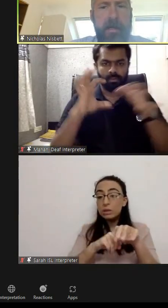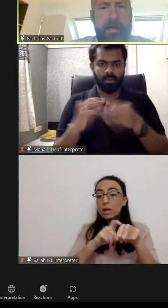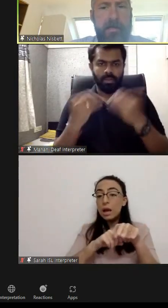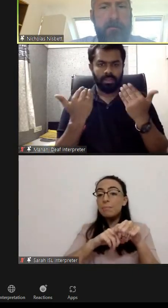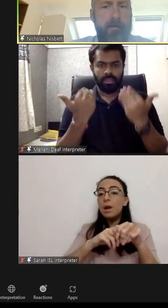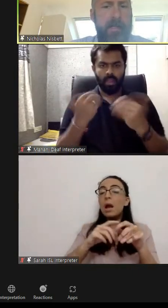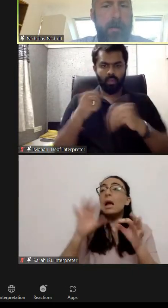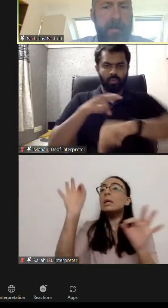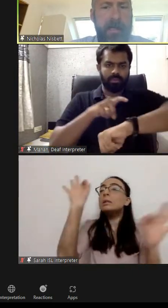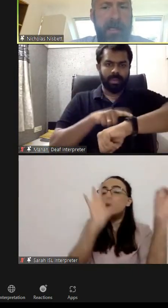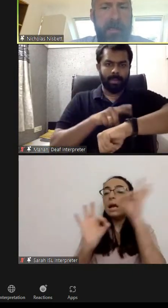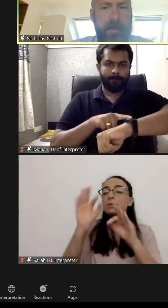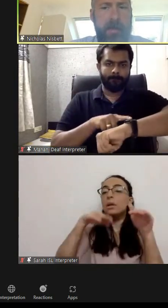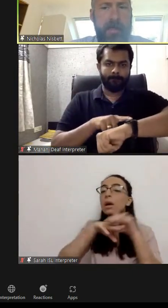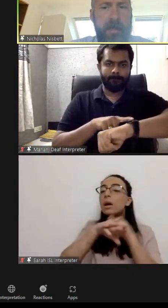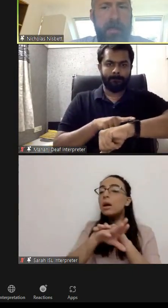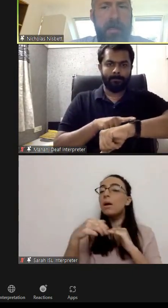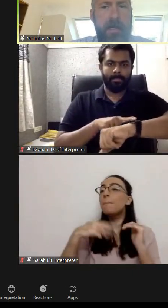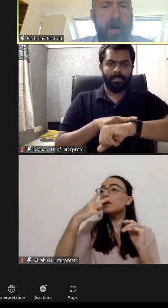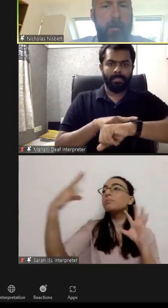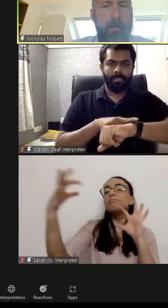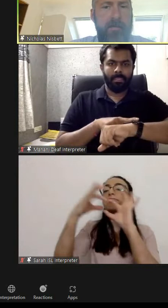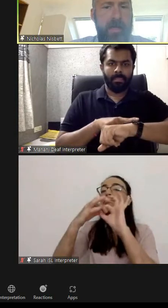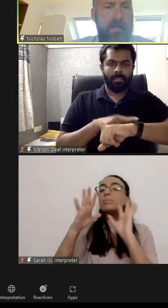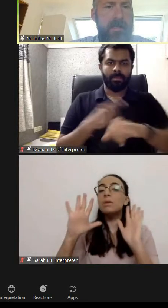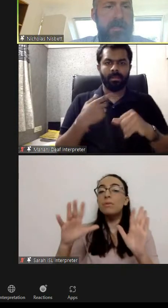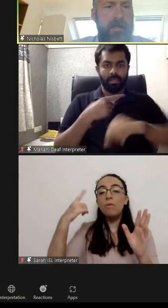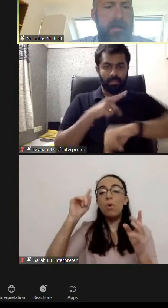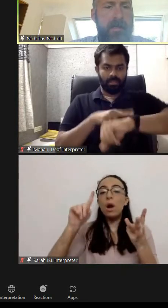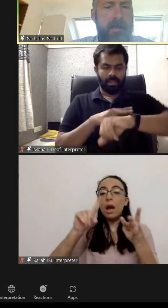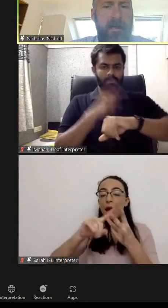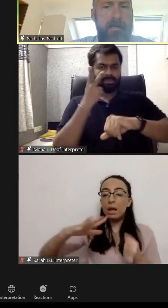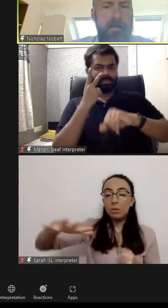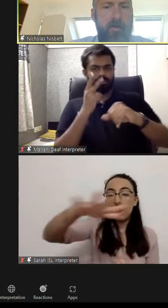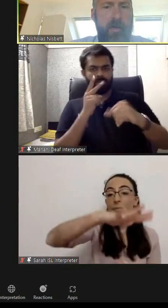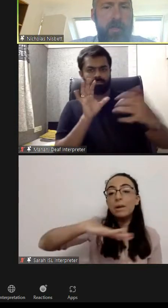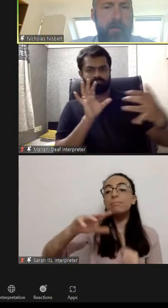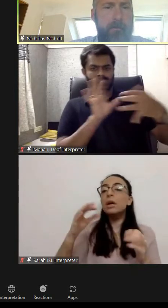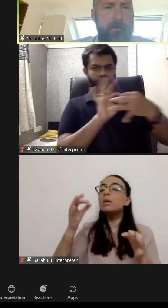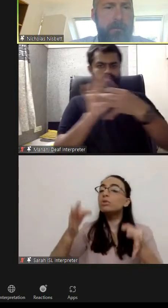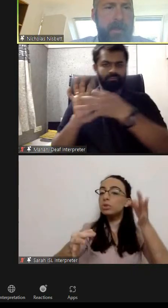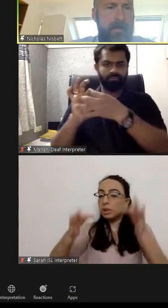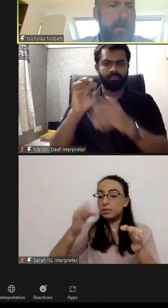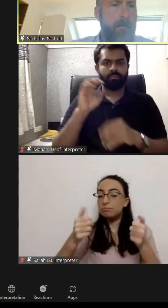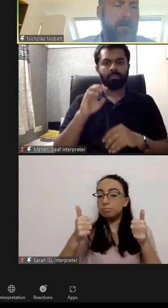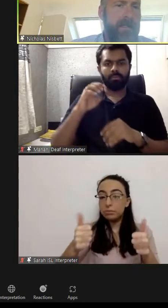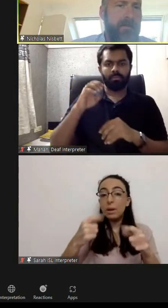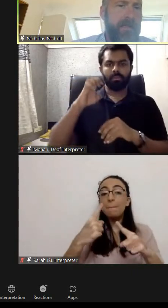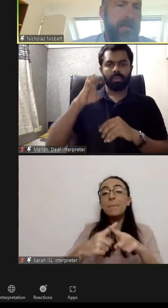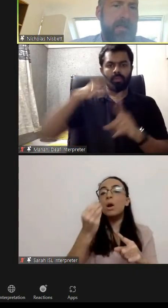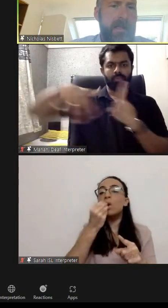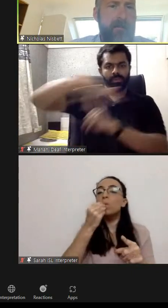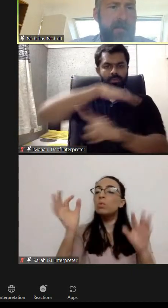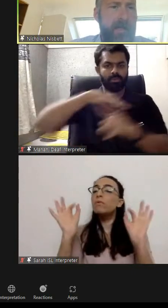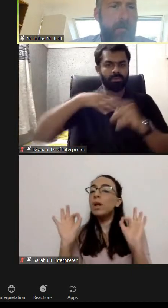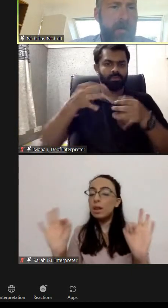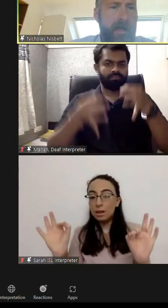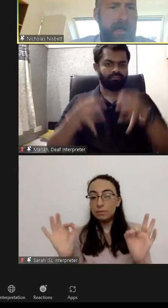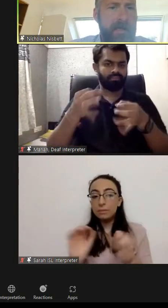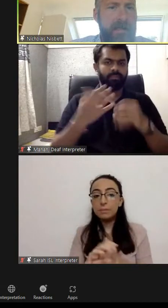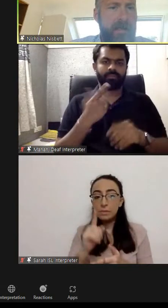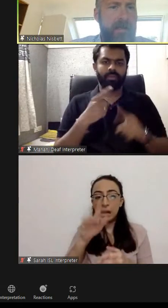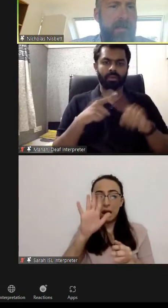interdisciplinary science, for example, in the links between environmental justice and nutrition. So a number of different studies here, for